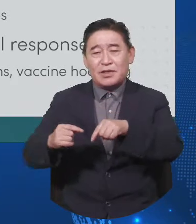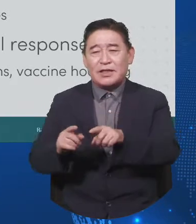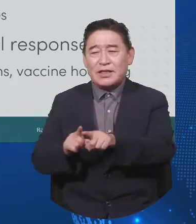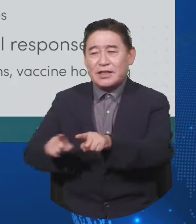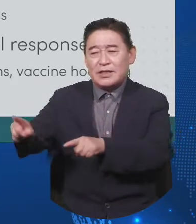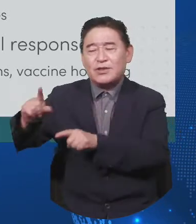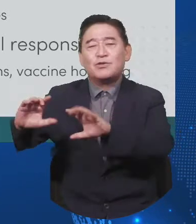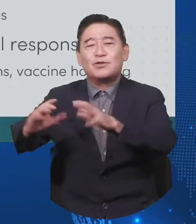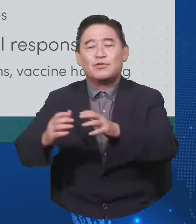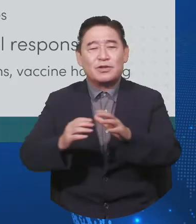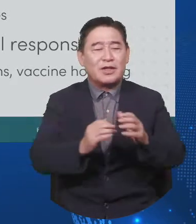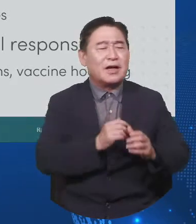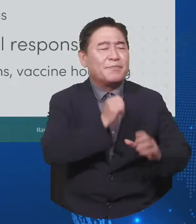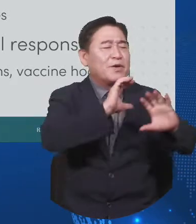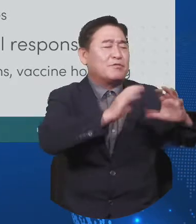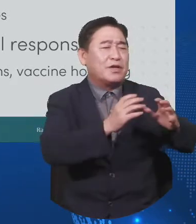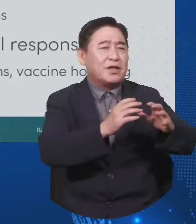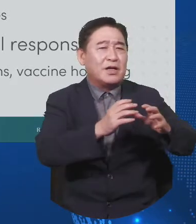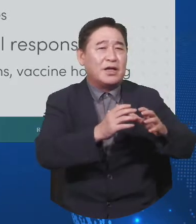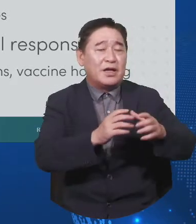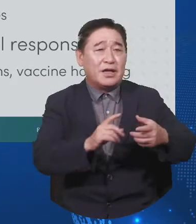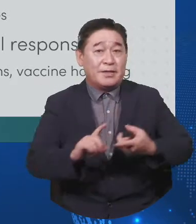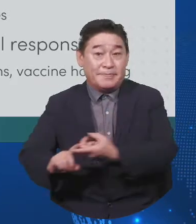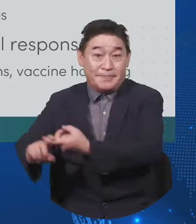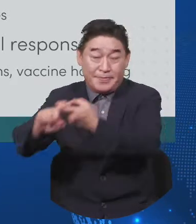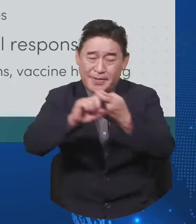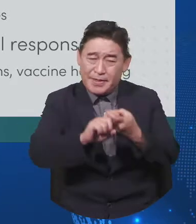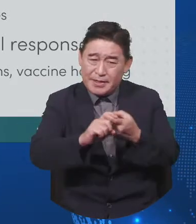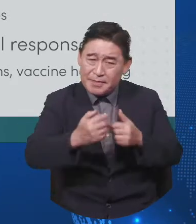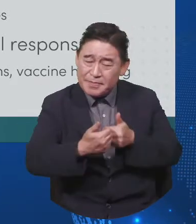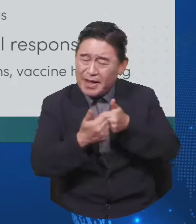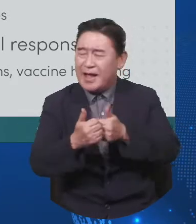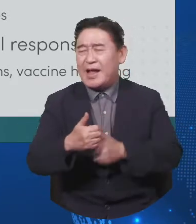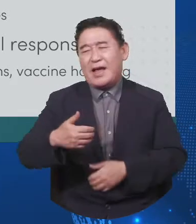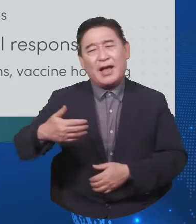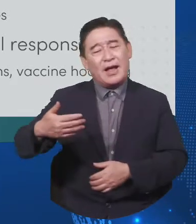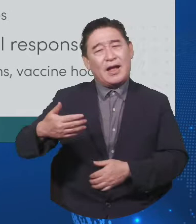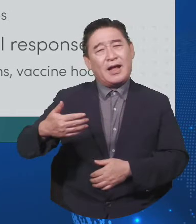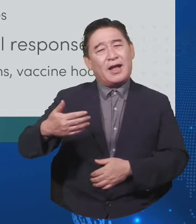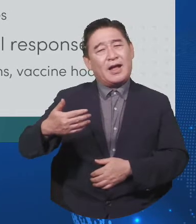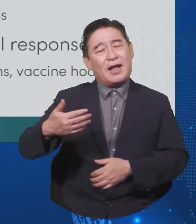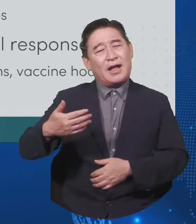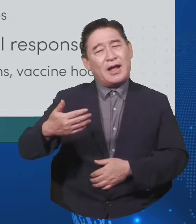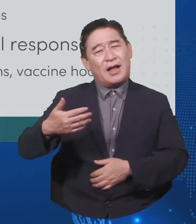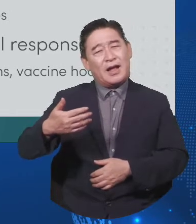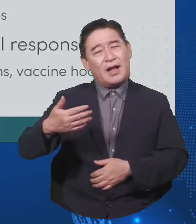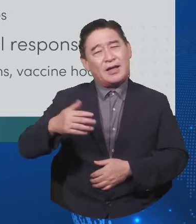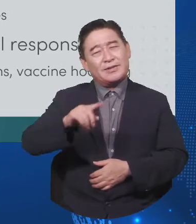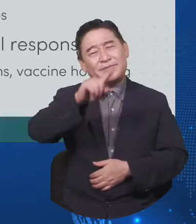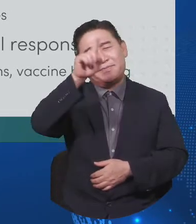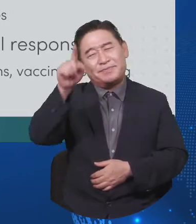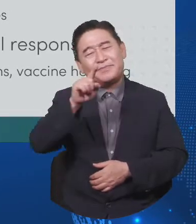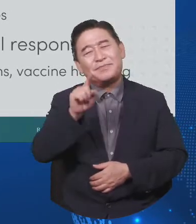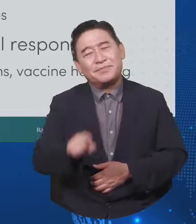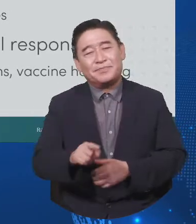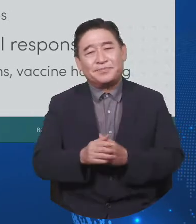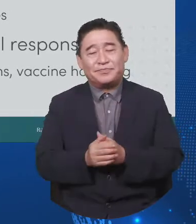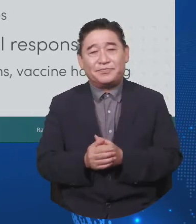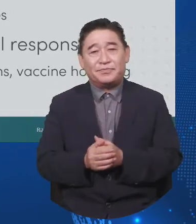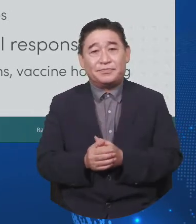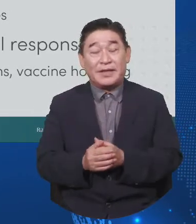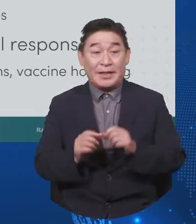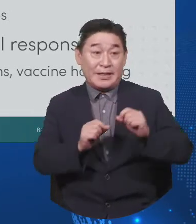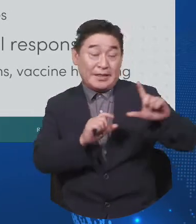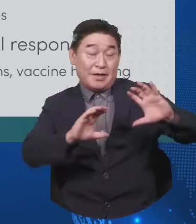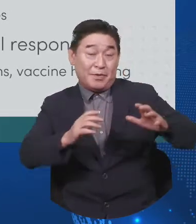good. Instead, many of the development-related engagements we reviewed were bilateral transfers, including in